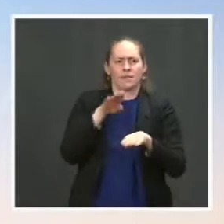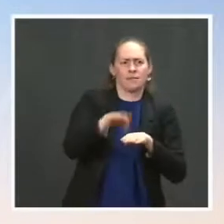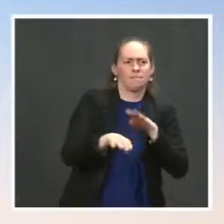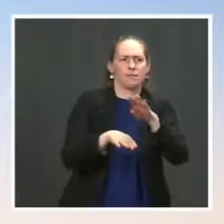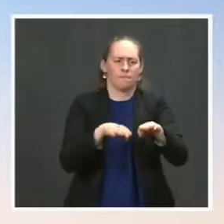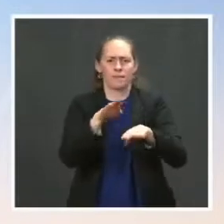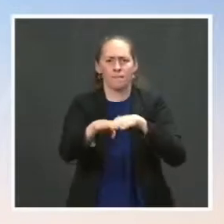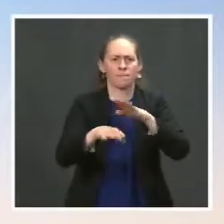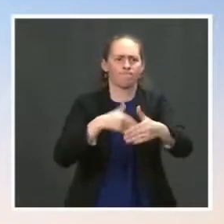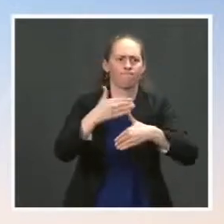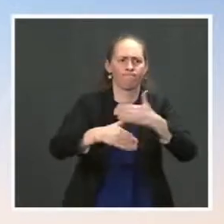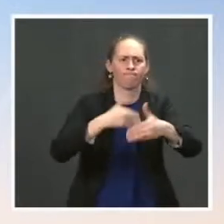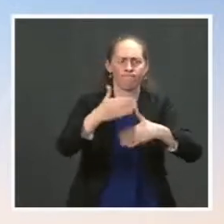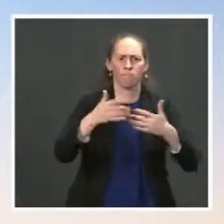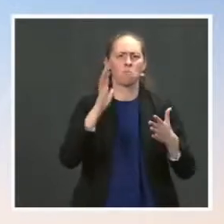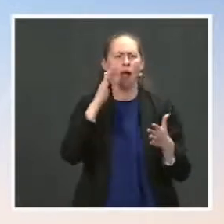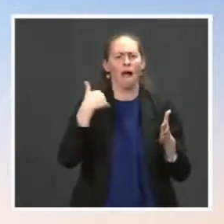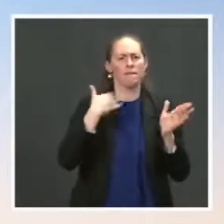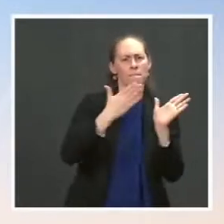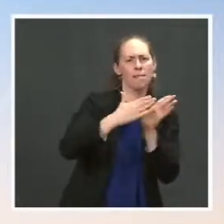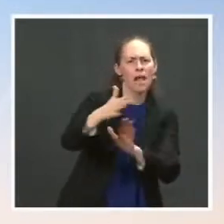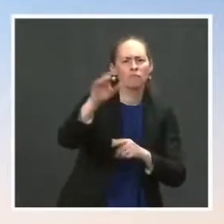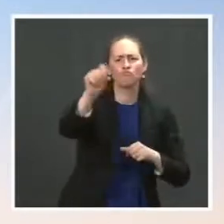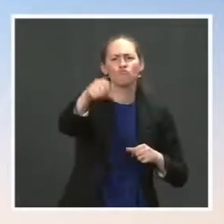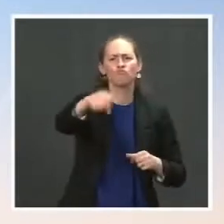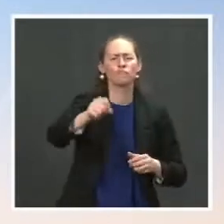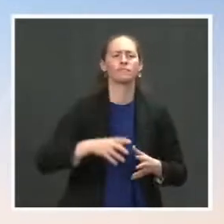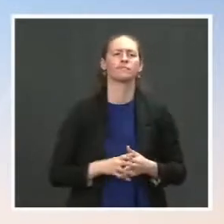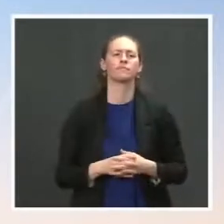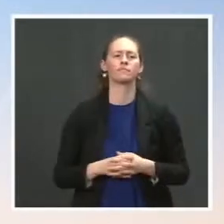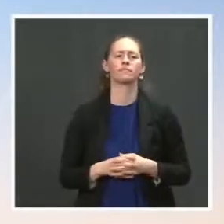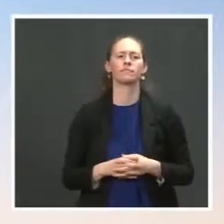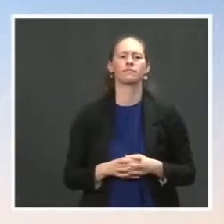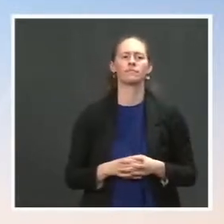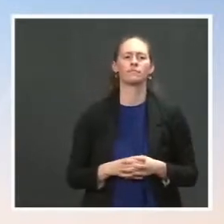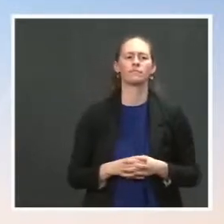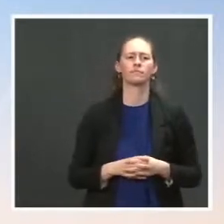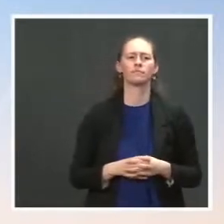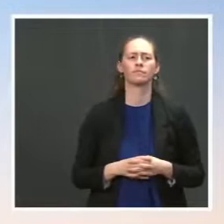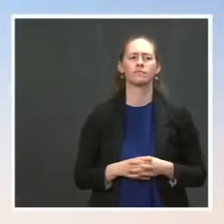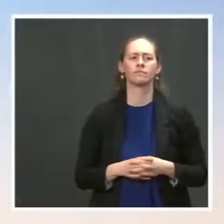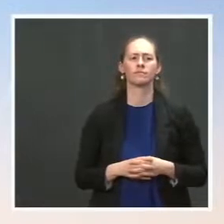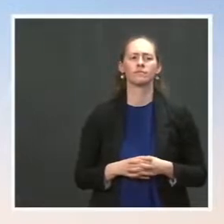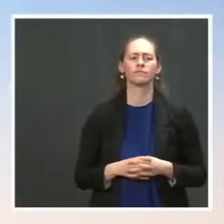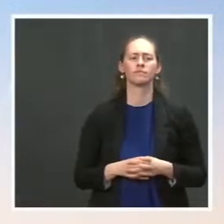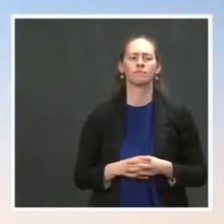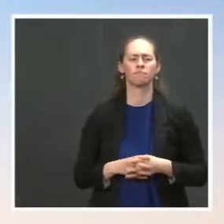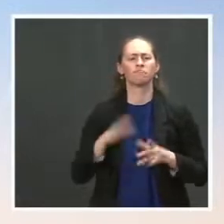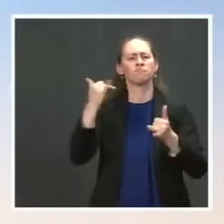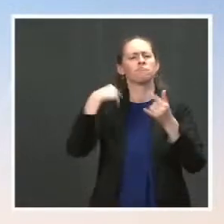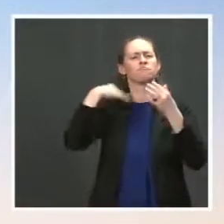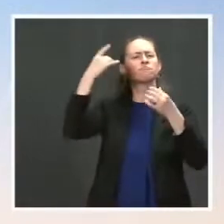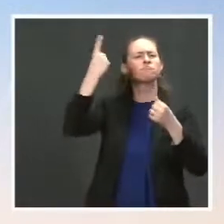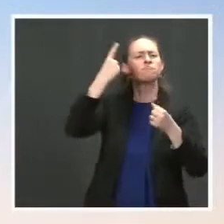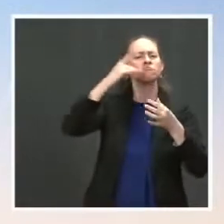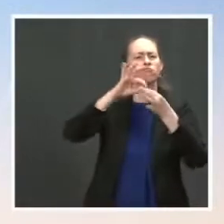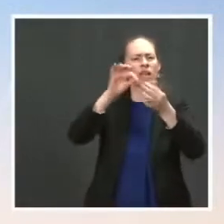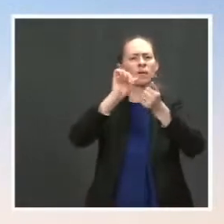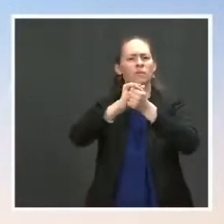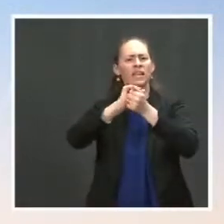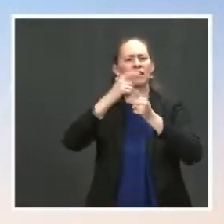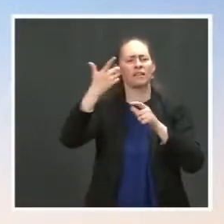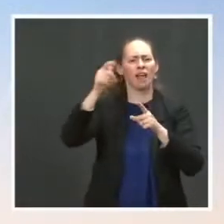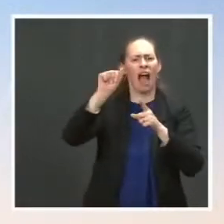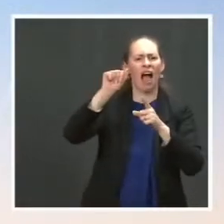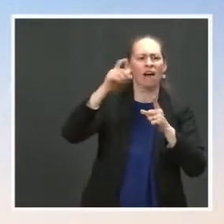members. But specifically on those, on the clean energy tax credits, do you have any other, again, top line numbers, or do you have any idea of when those